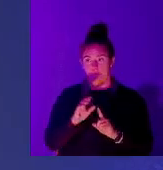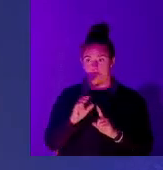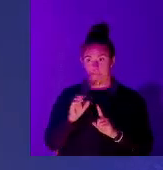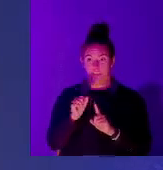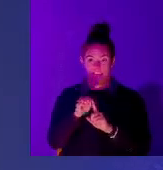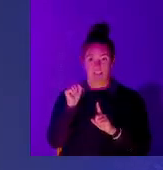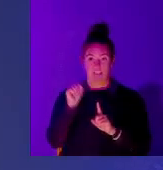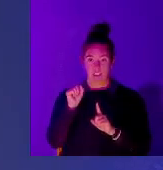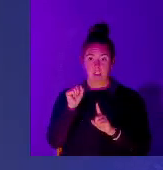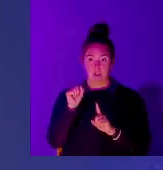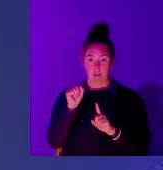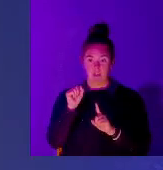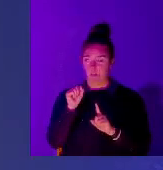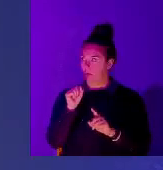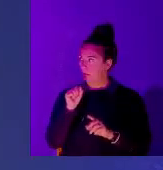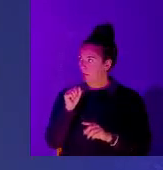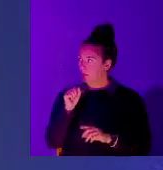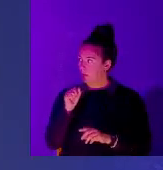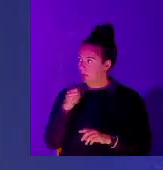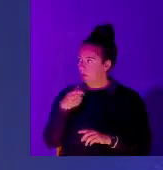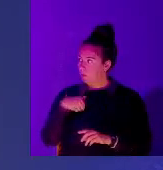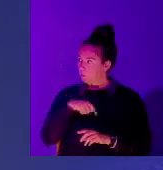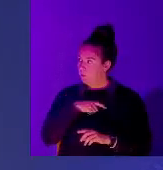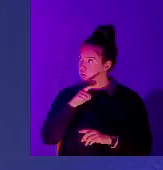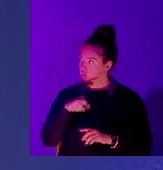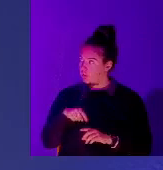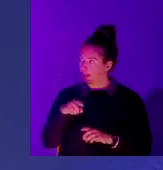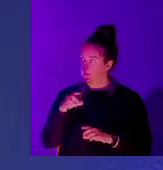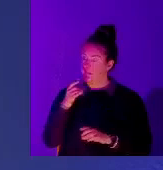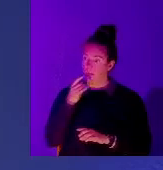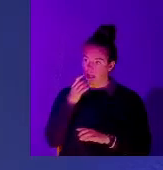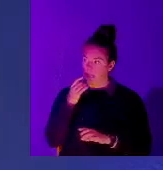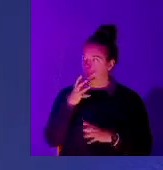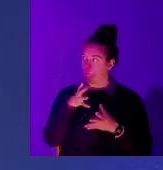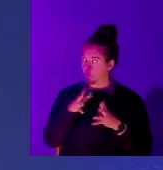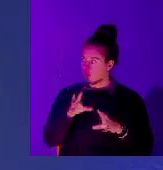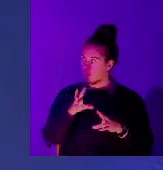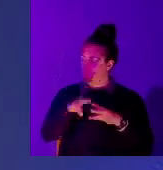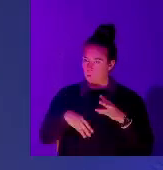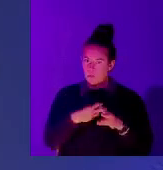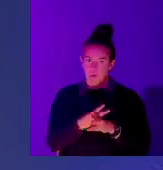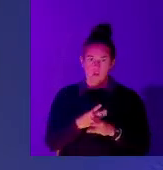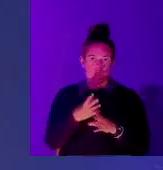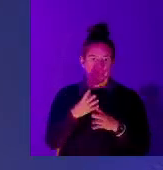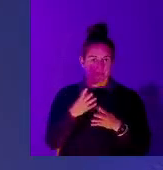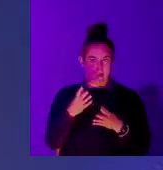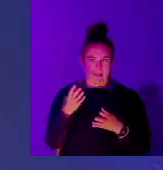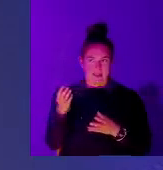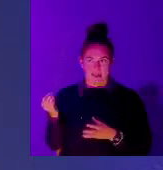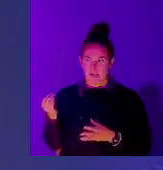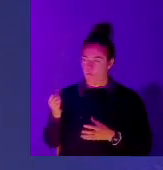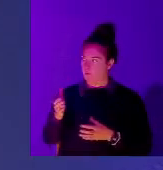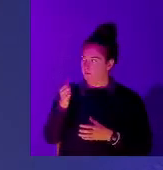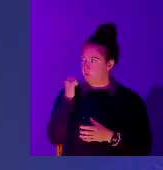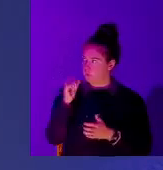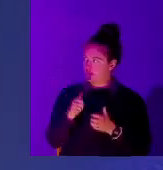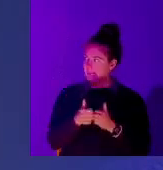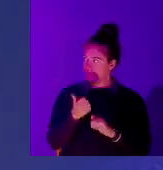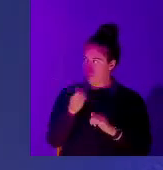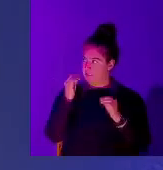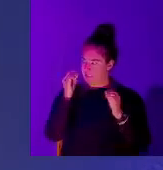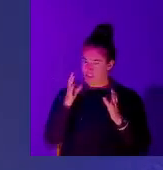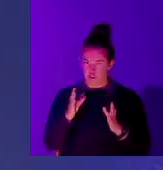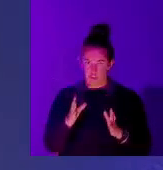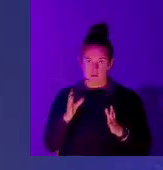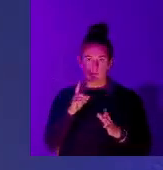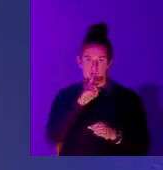and the light to a lost world and should resist any worldly teaching or doctrine that could make us more like